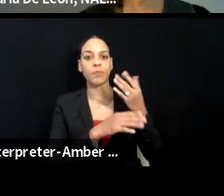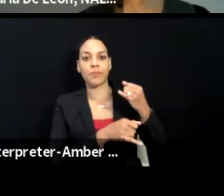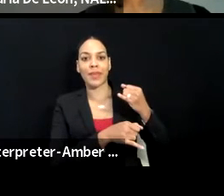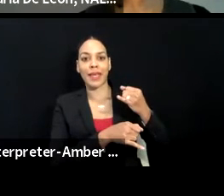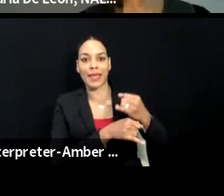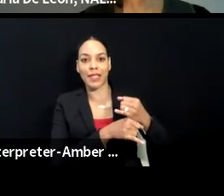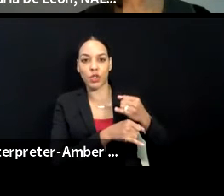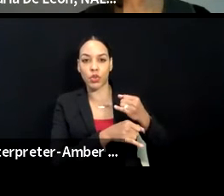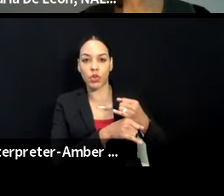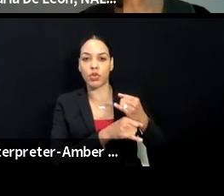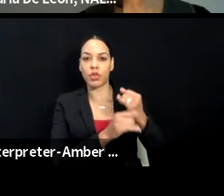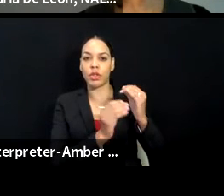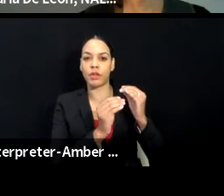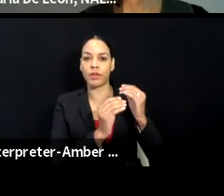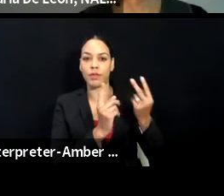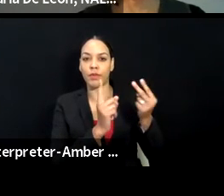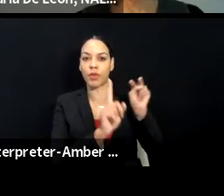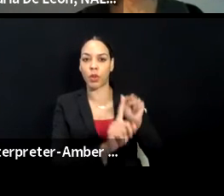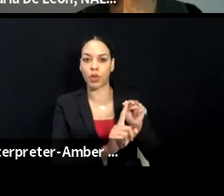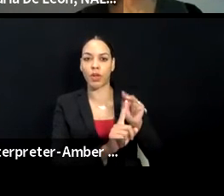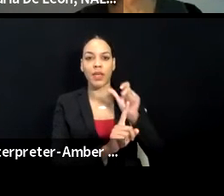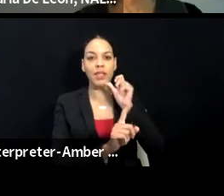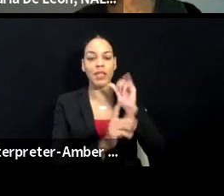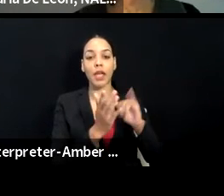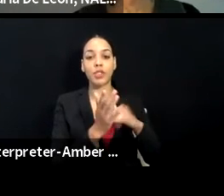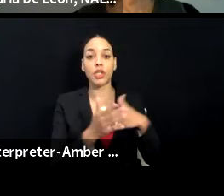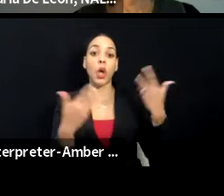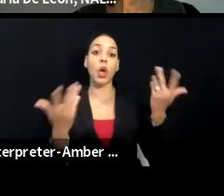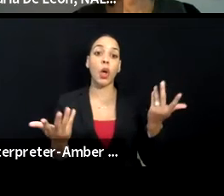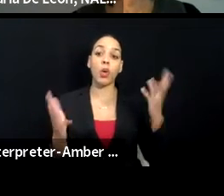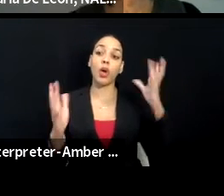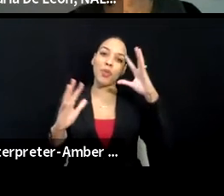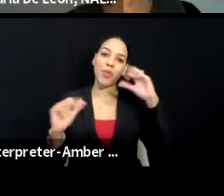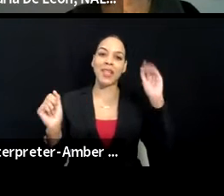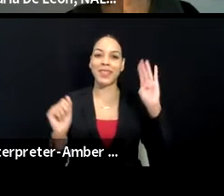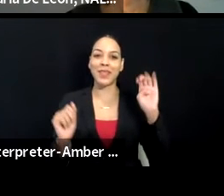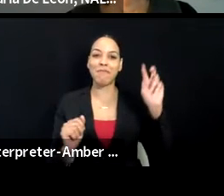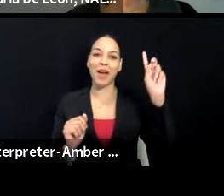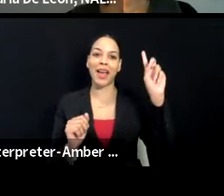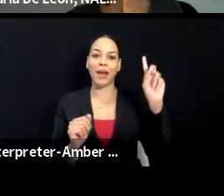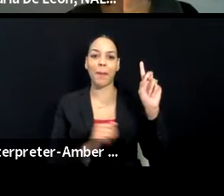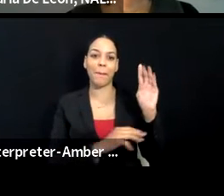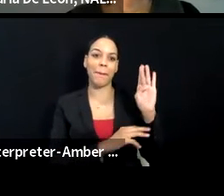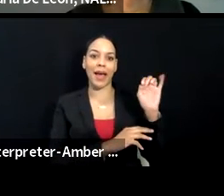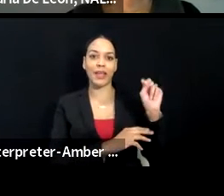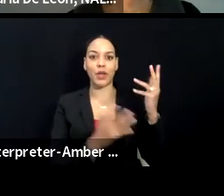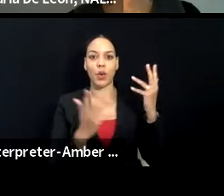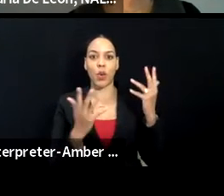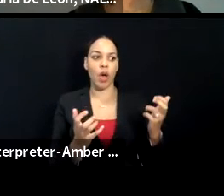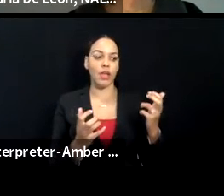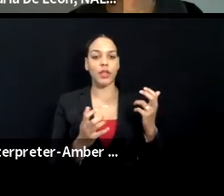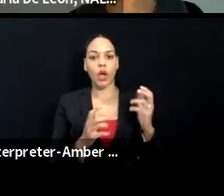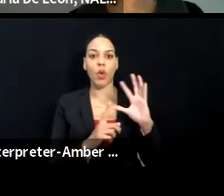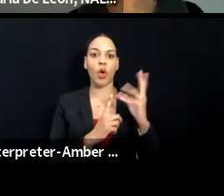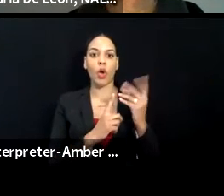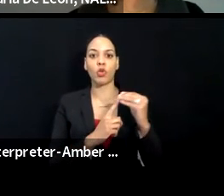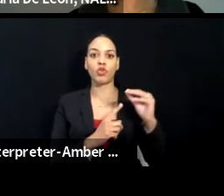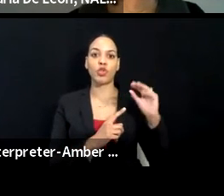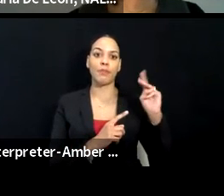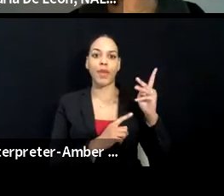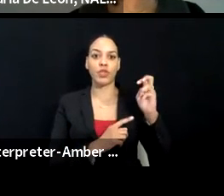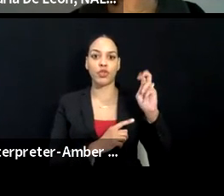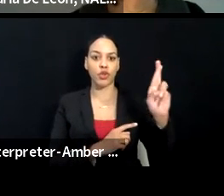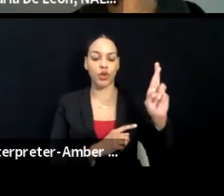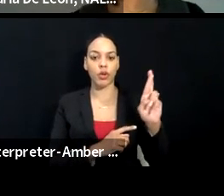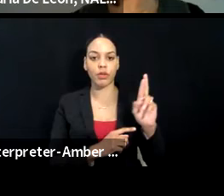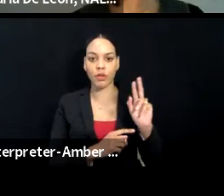institutionalized way. So it's not just, well, President Biden wants to have a culture minister or whatever, but it becomes an ongoing position,